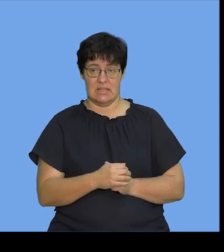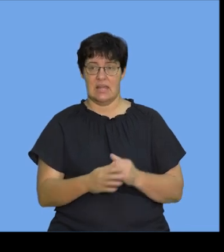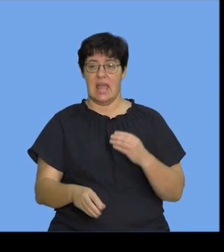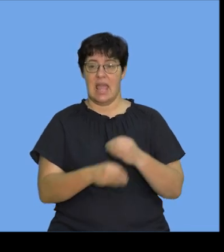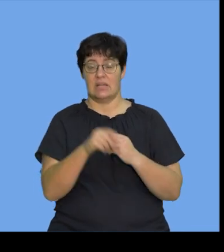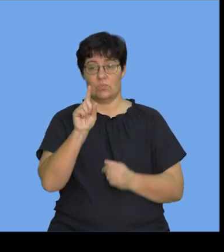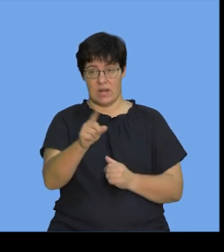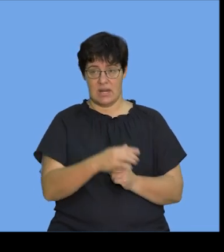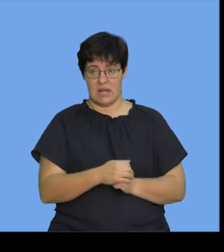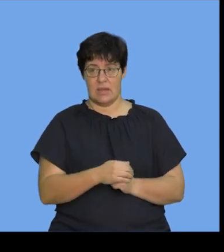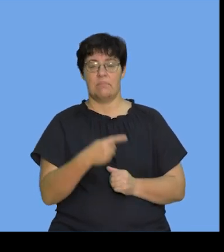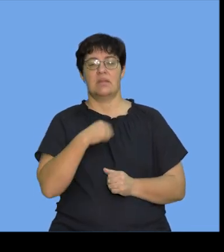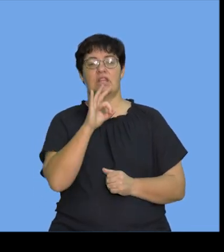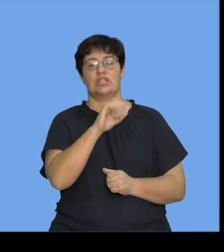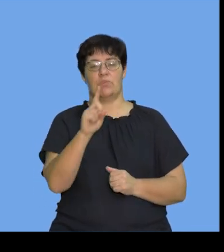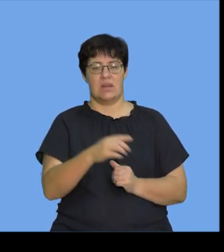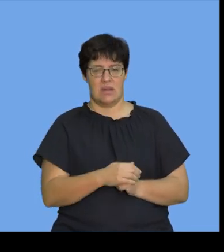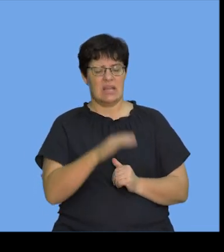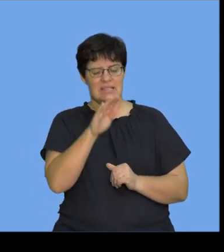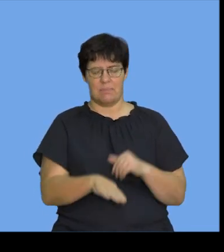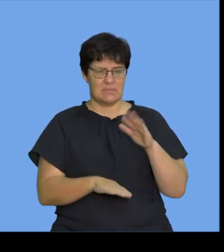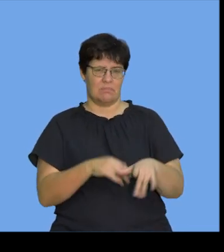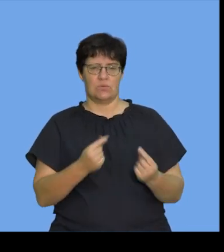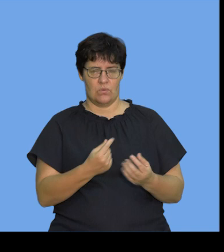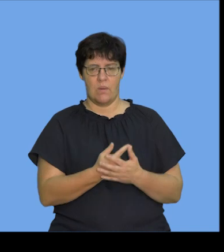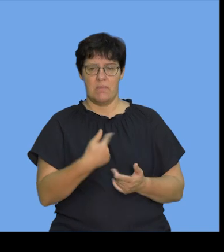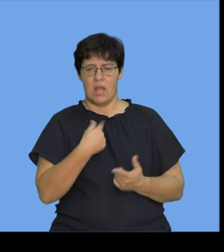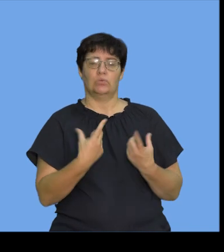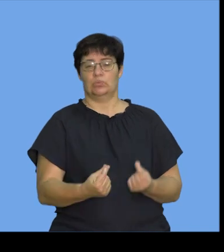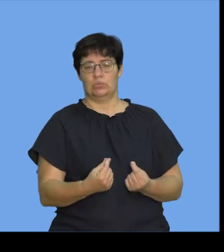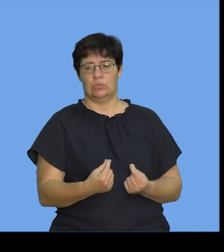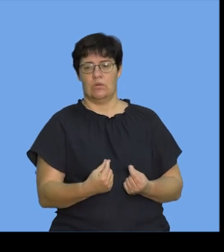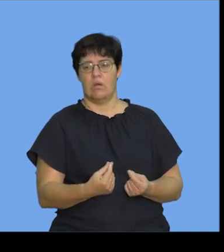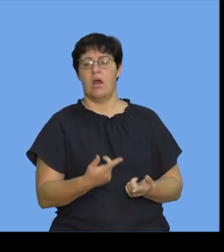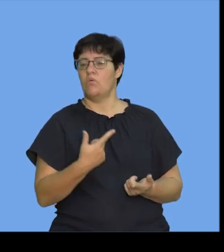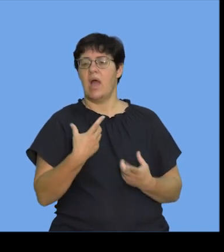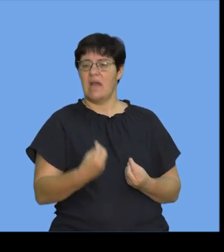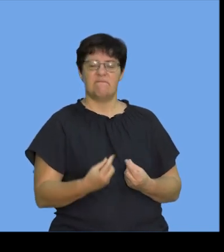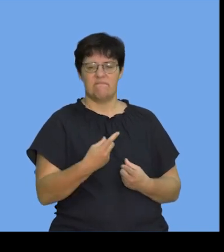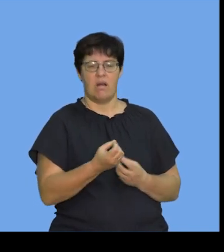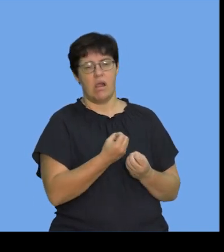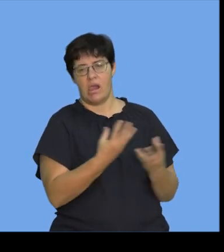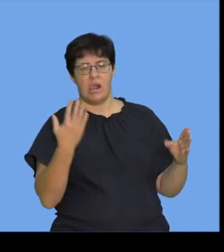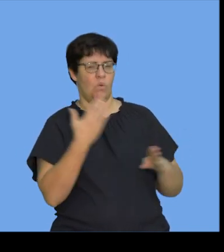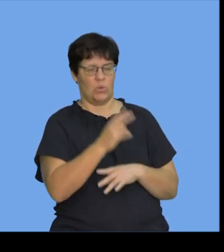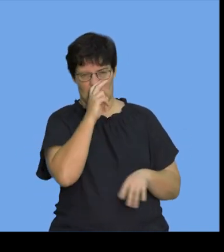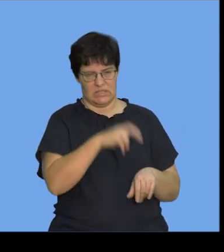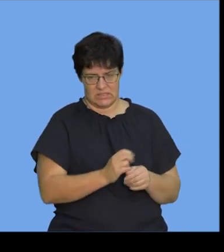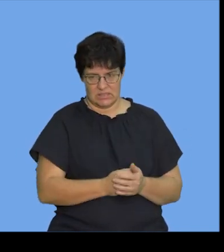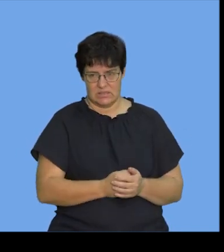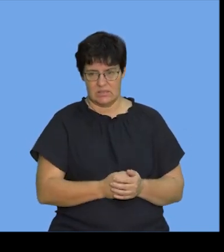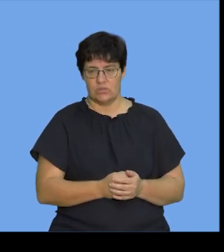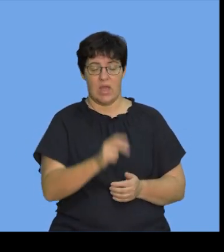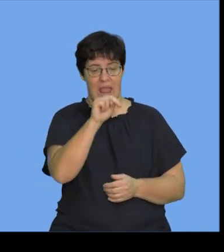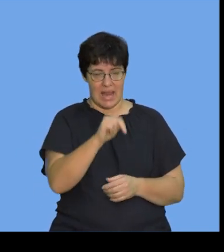1, which will give me, you can do it step by step. I'm just doing it so that I don't have to then do a lot of work, right? So it's n is equals